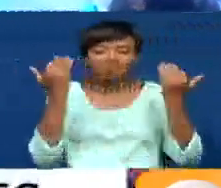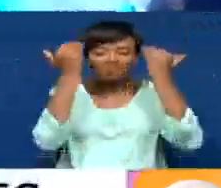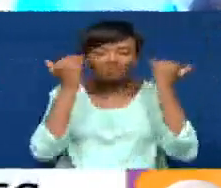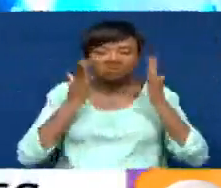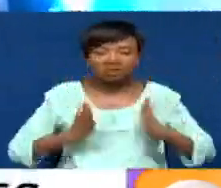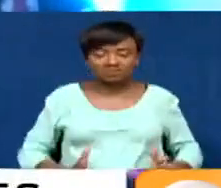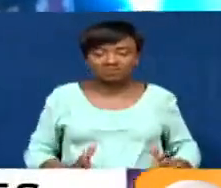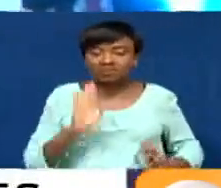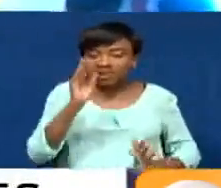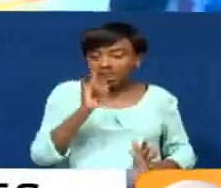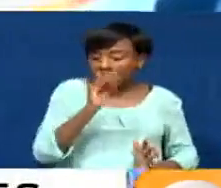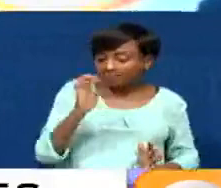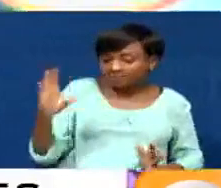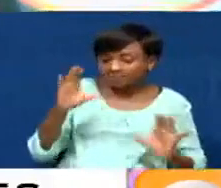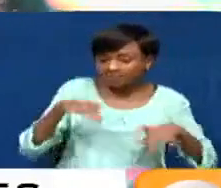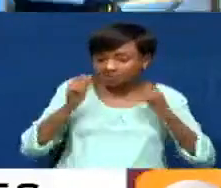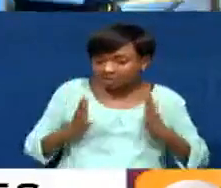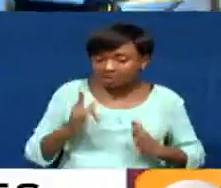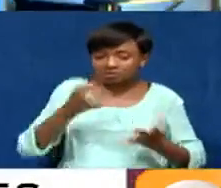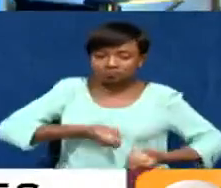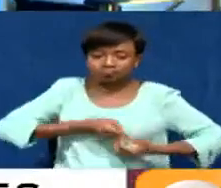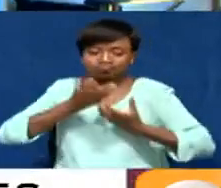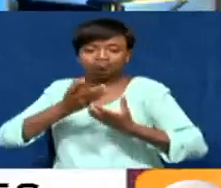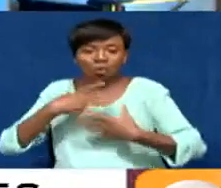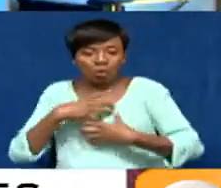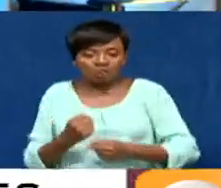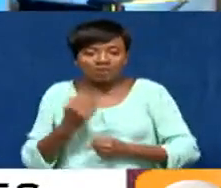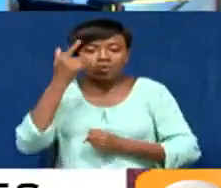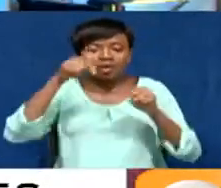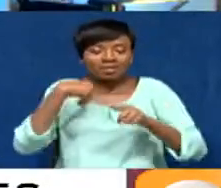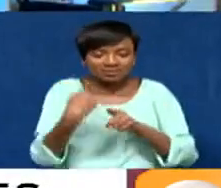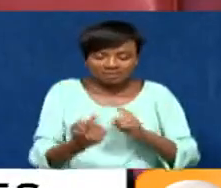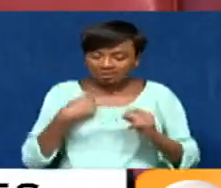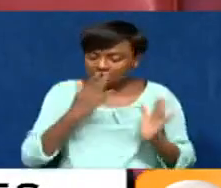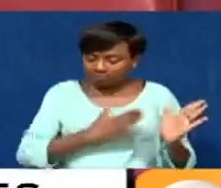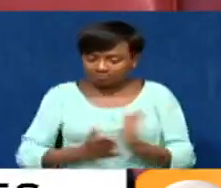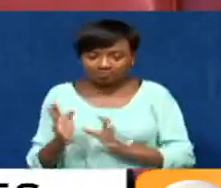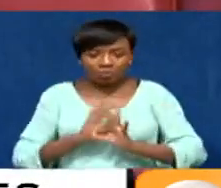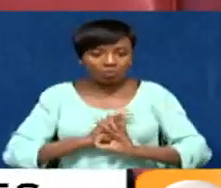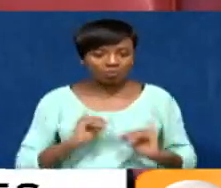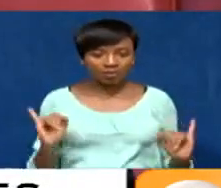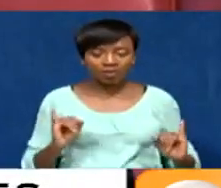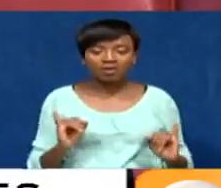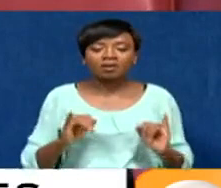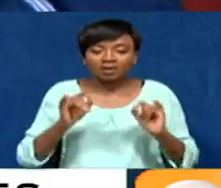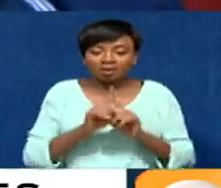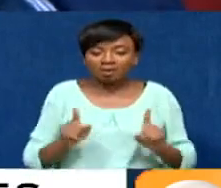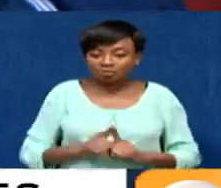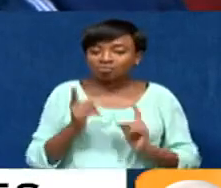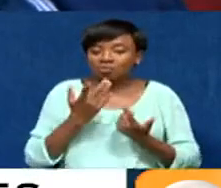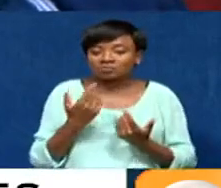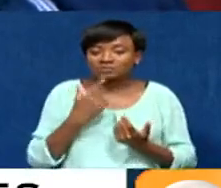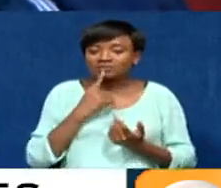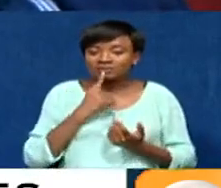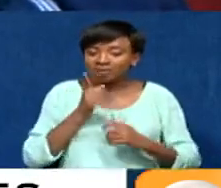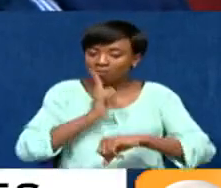IEBC Chairman Wafula Chebukati expressing confidence that this year they were better prepared than the previous election. He however warned